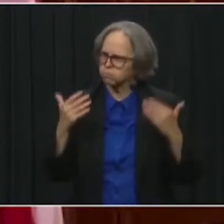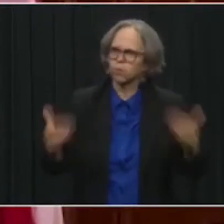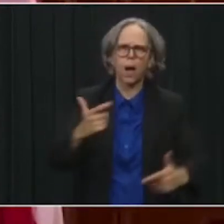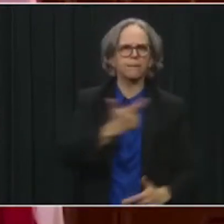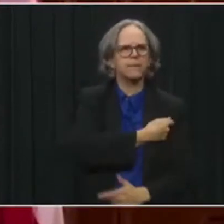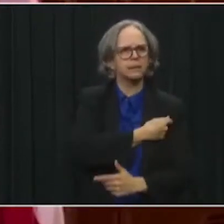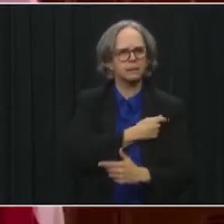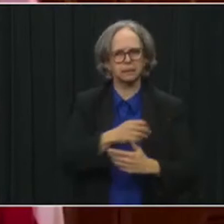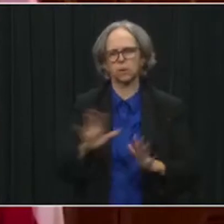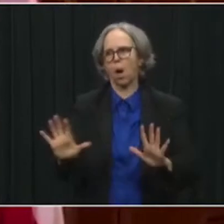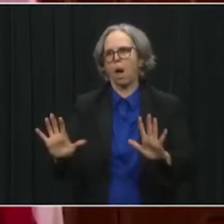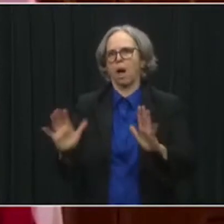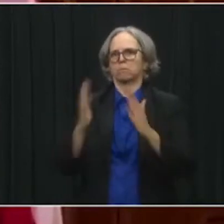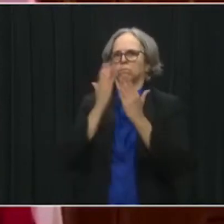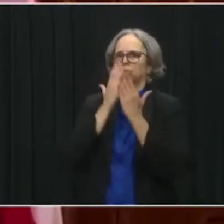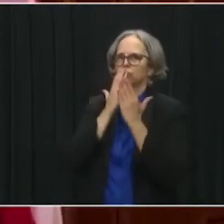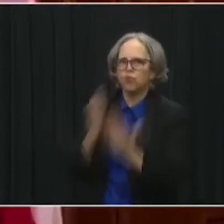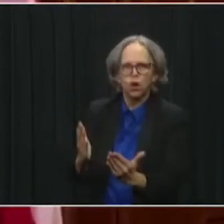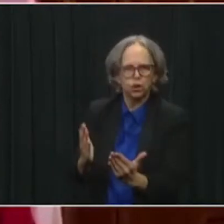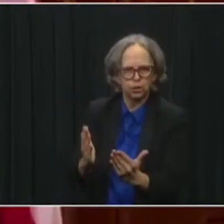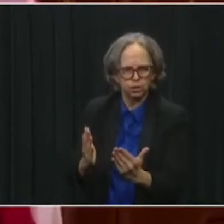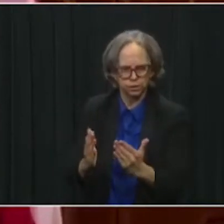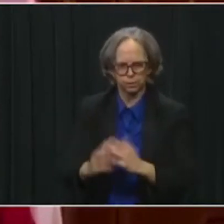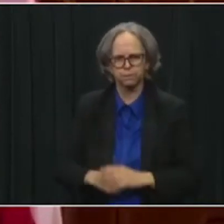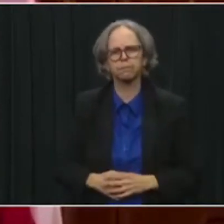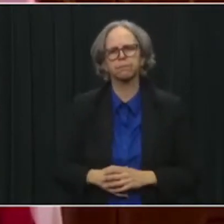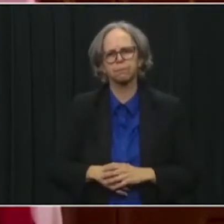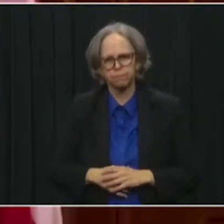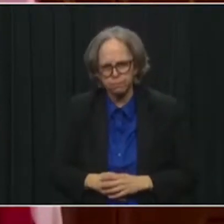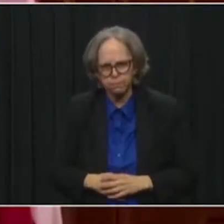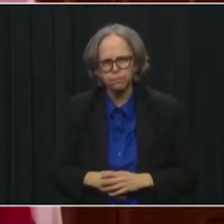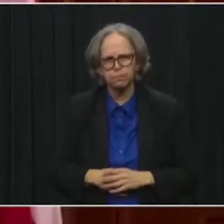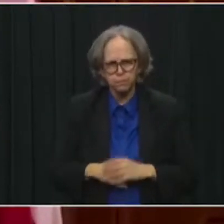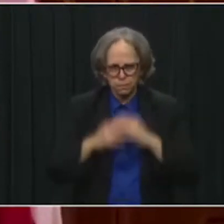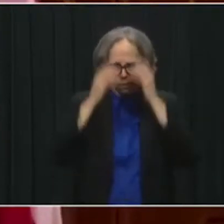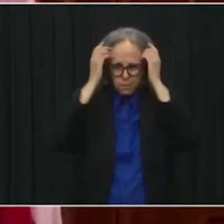that is moving forward. Additionally, we recently